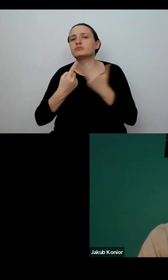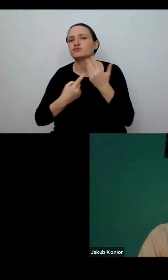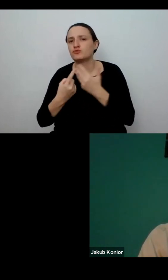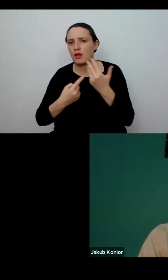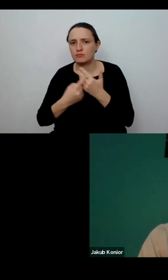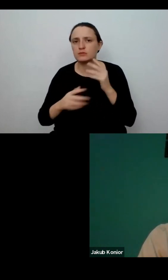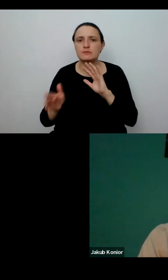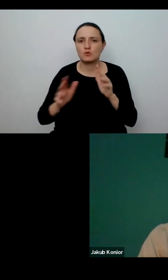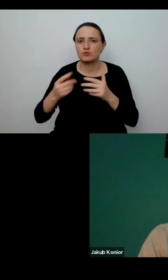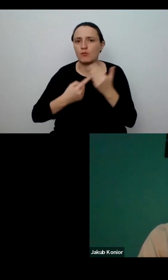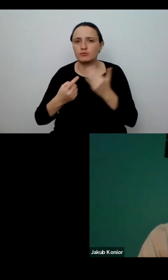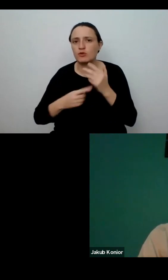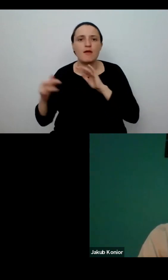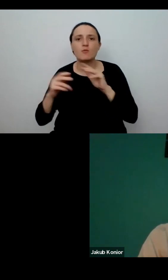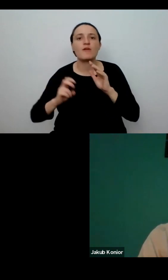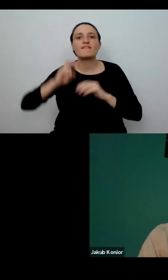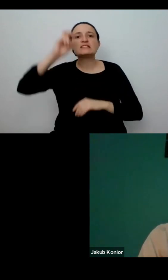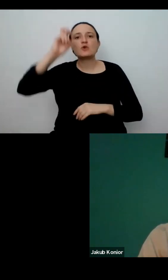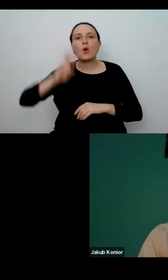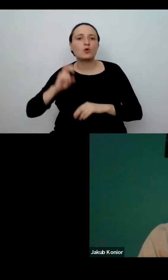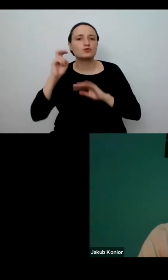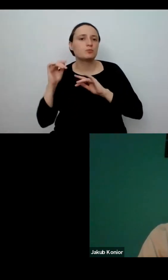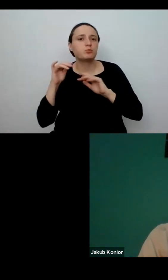the sky brightness calculation.